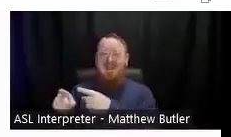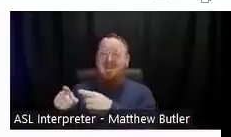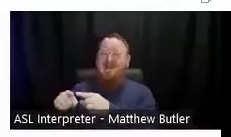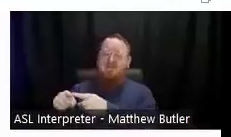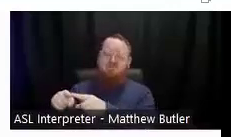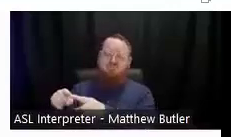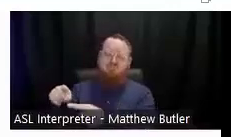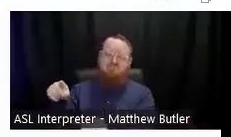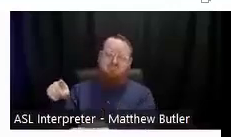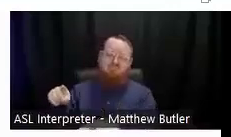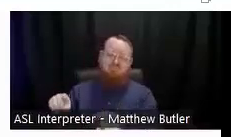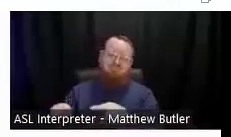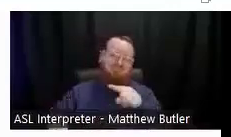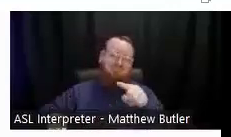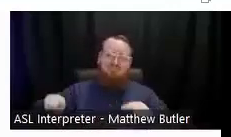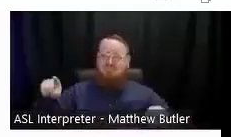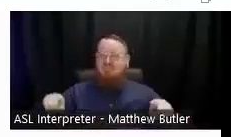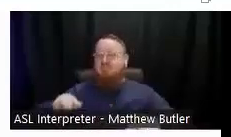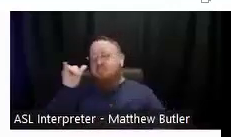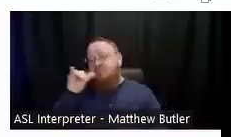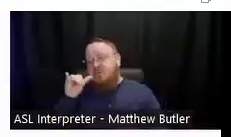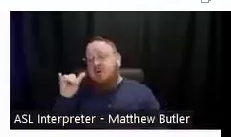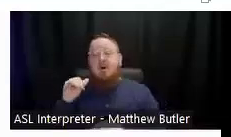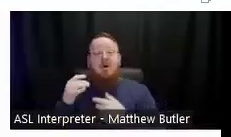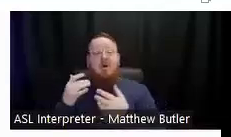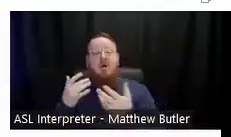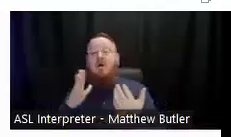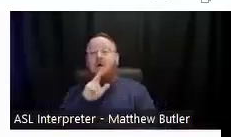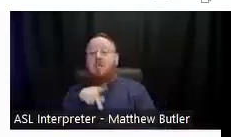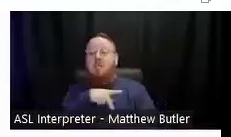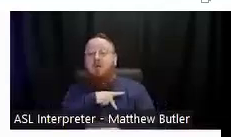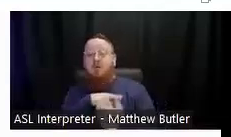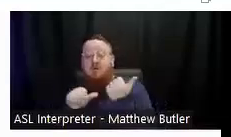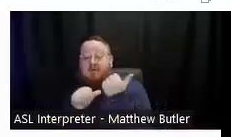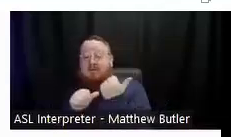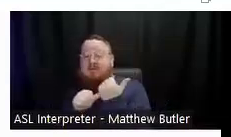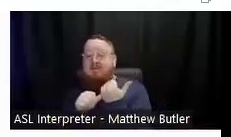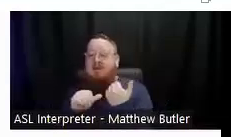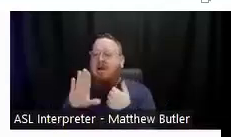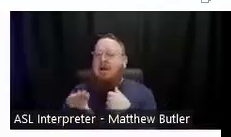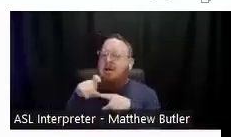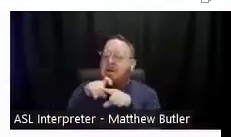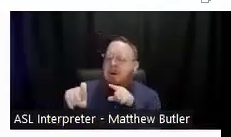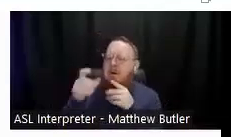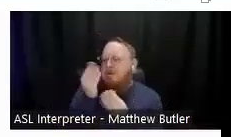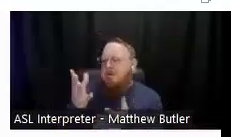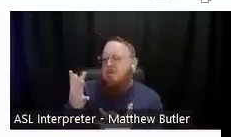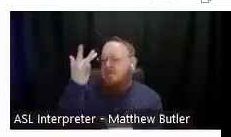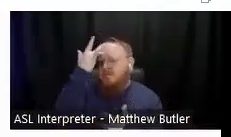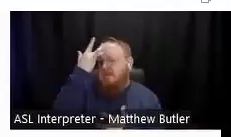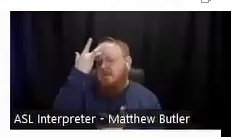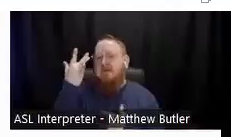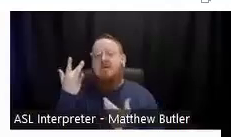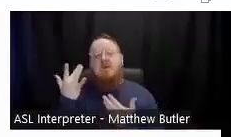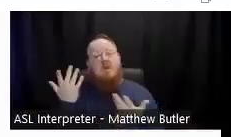layers, right? What to do when a personal assistant calls in sick. I think managing personal assistants